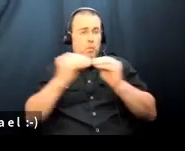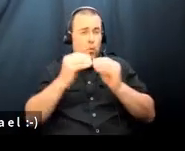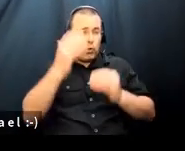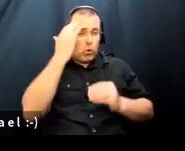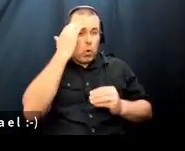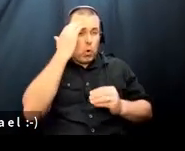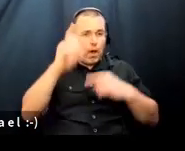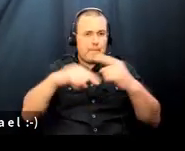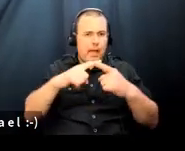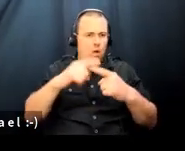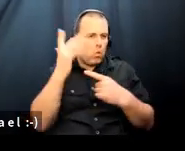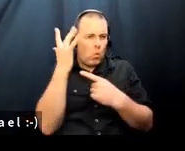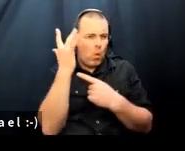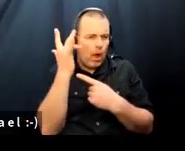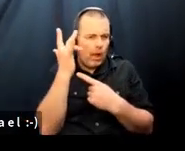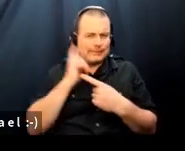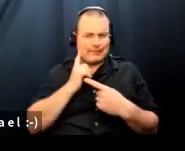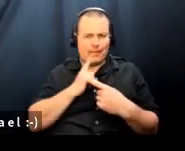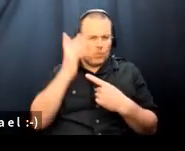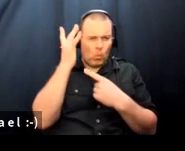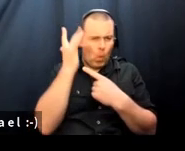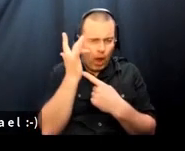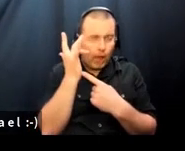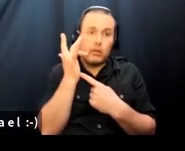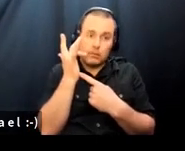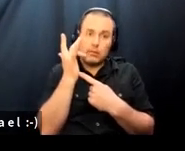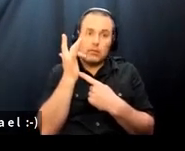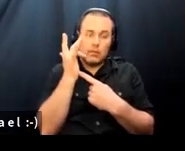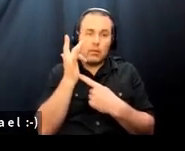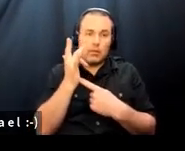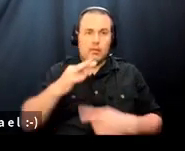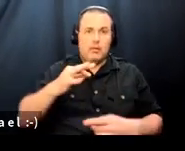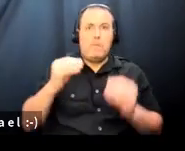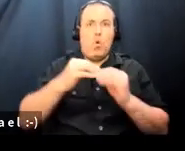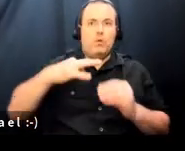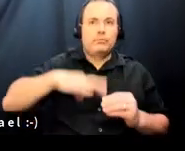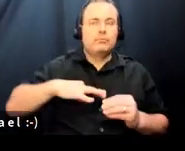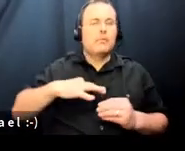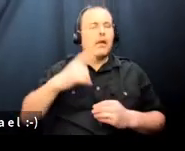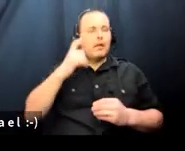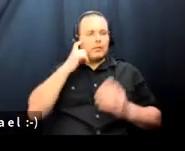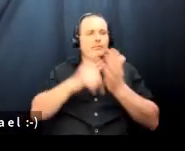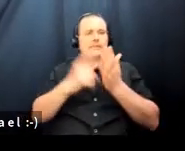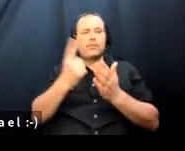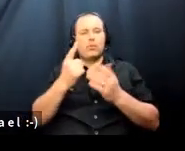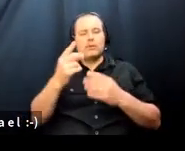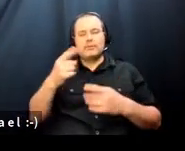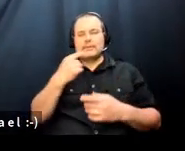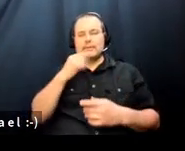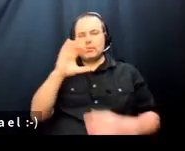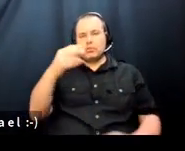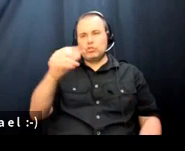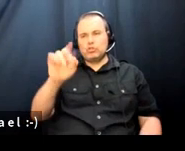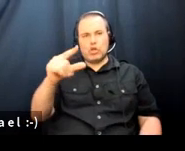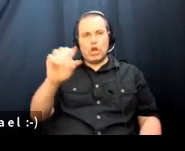the why, the better off you are. I'm seeing someone saying charge syndrome. Yeah, I